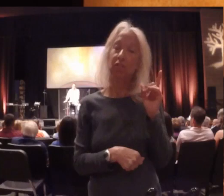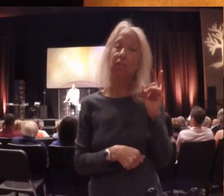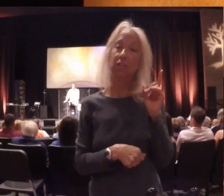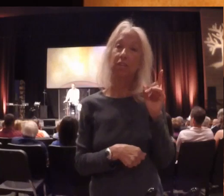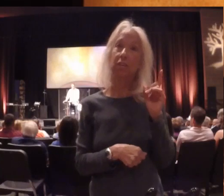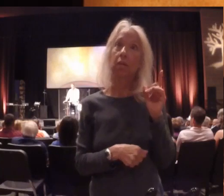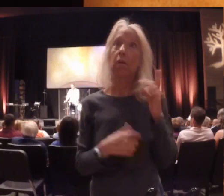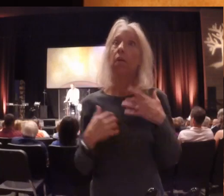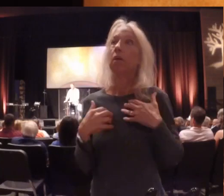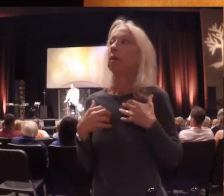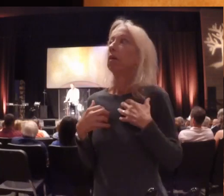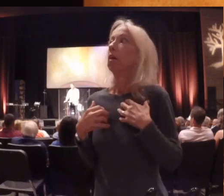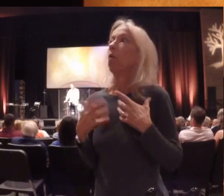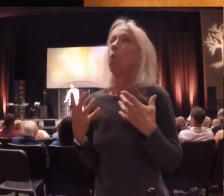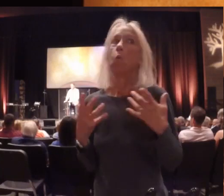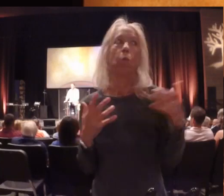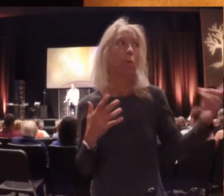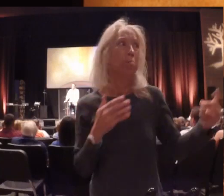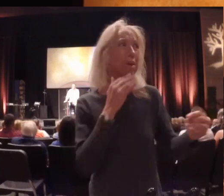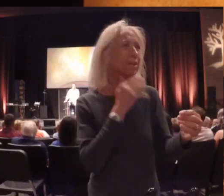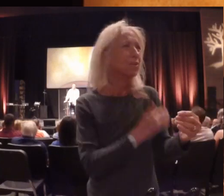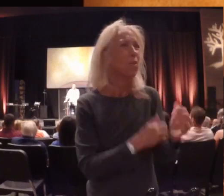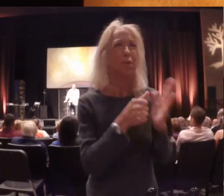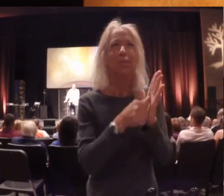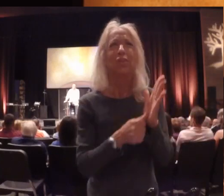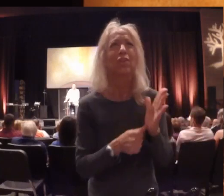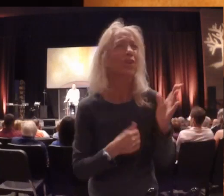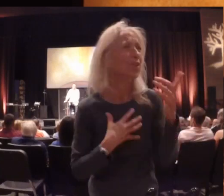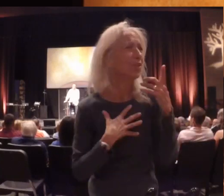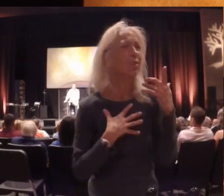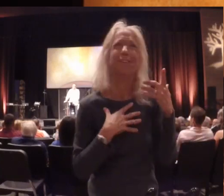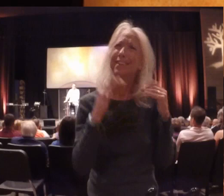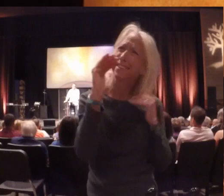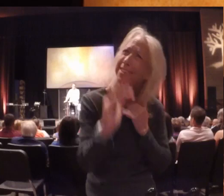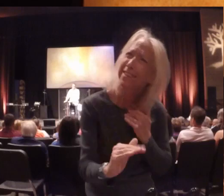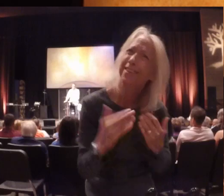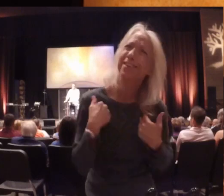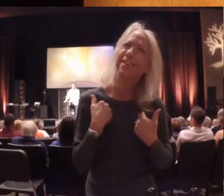surgery. And, you know, nobody wants to see their kids go through surgery. Nobody wants